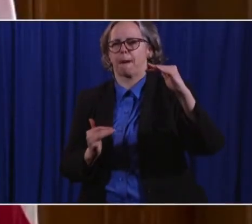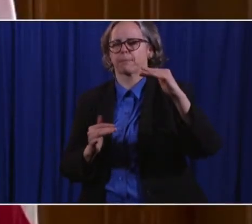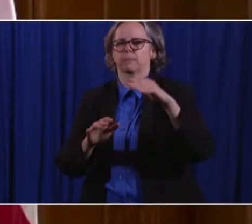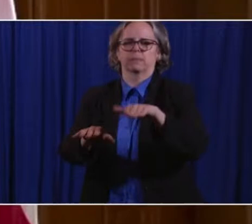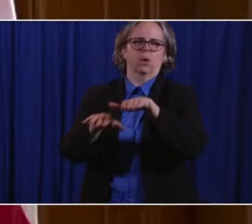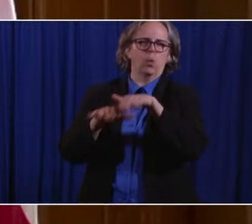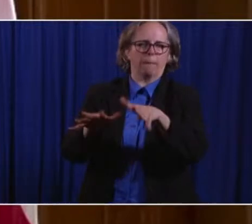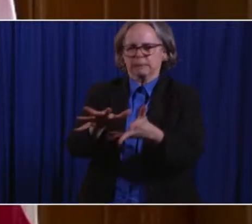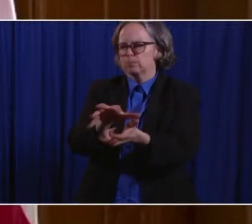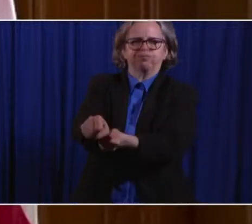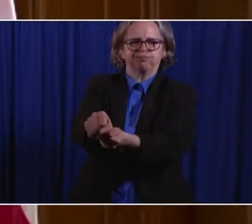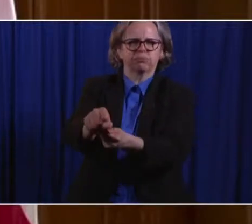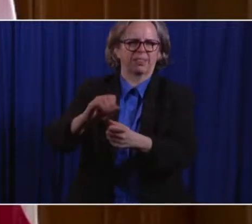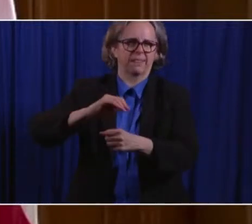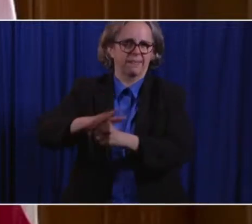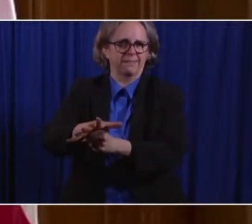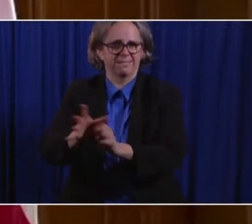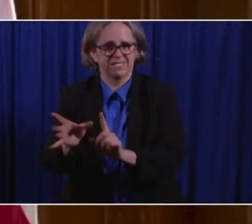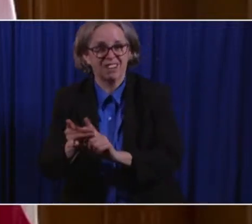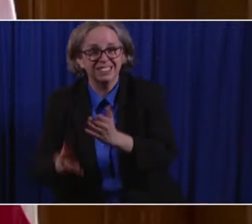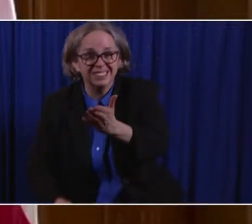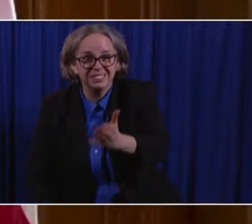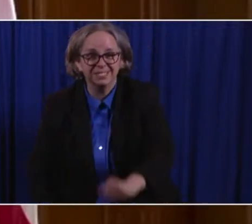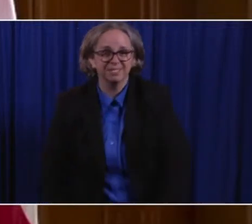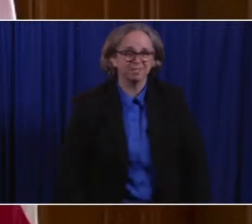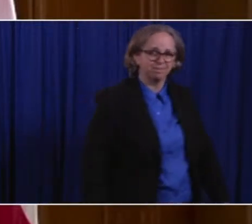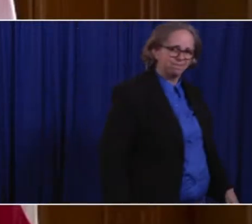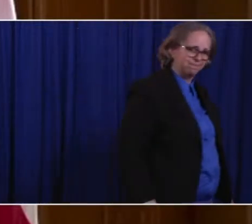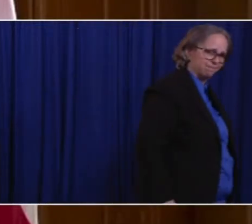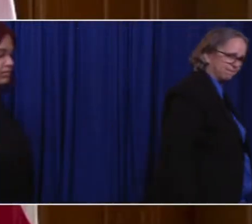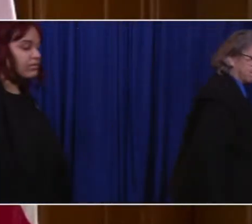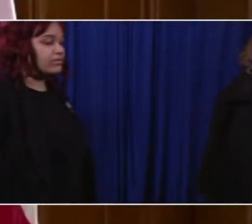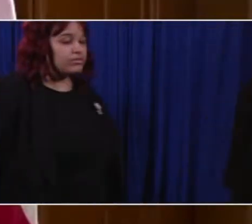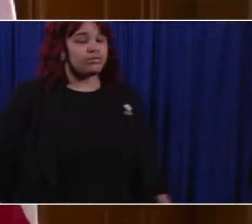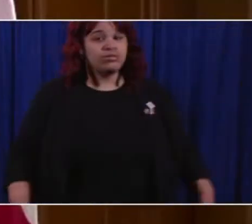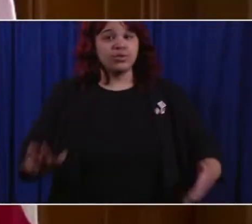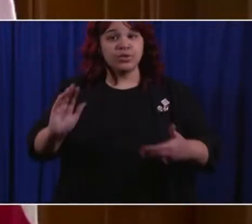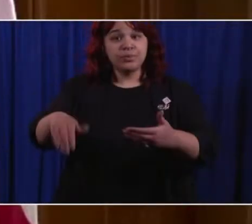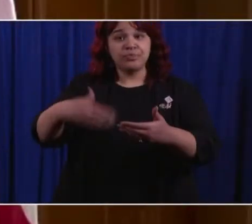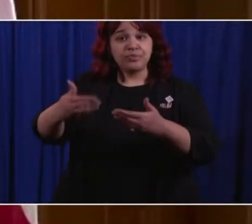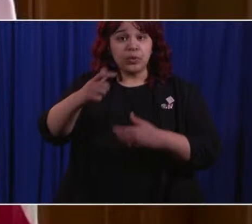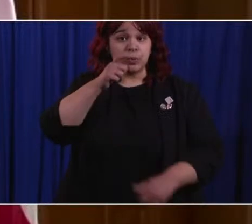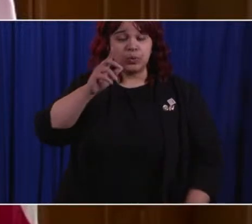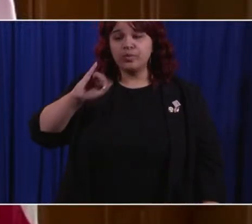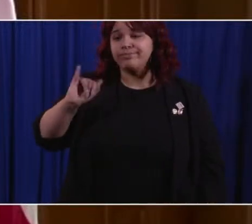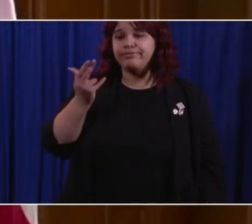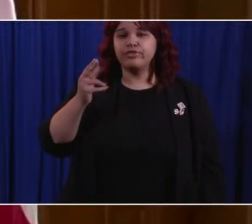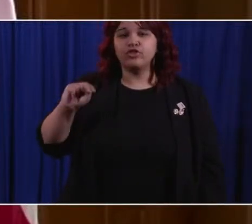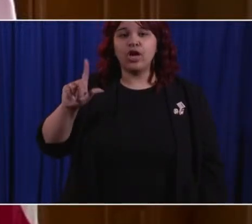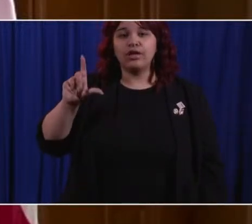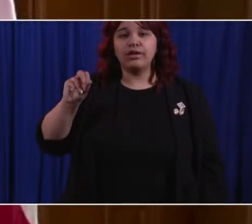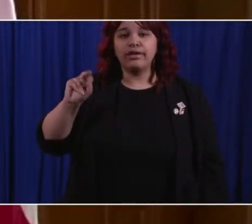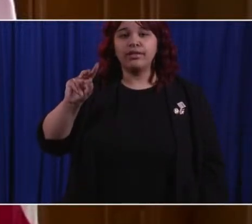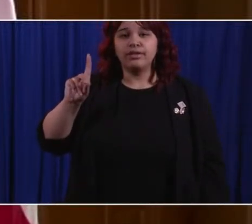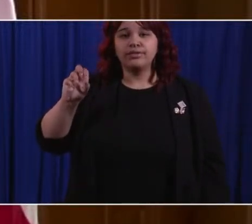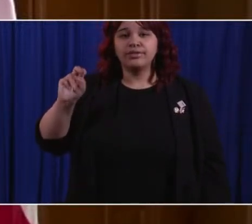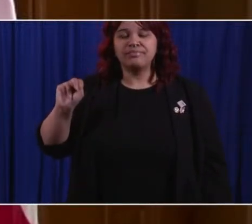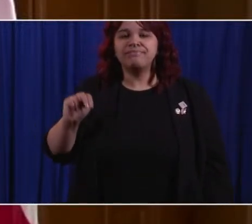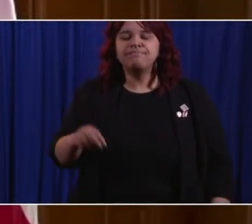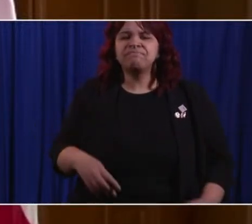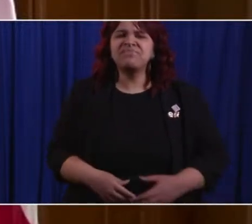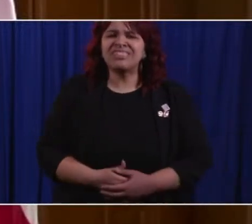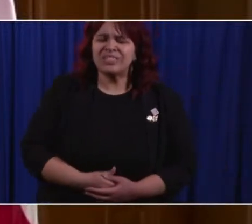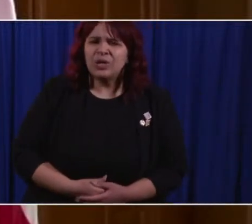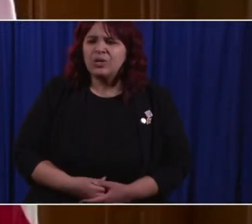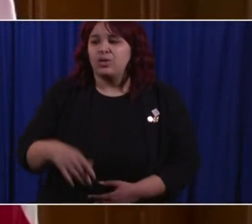Next question is from John London at WLWT in Cincinnati. John. Governor, based on what Dr. Vanderhoff